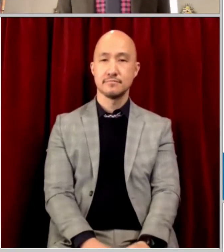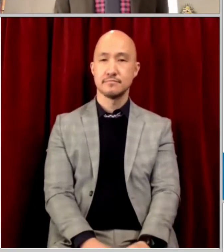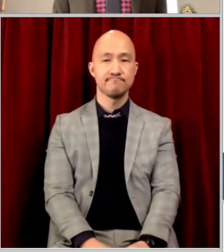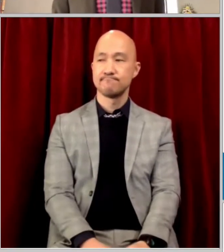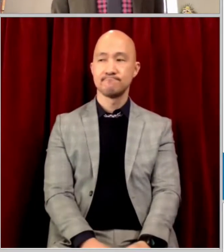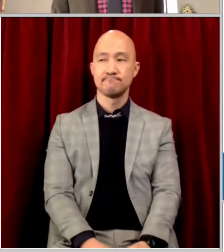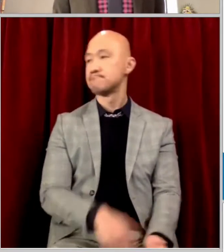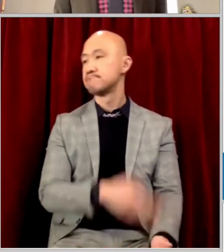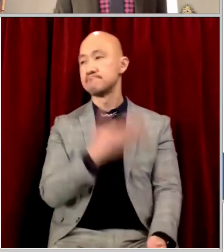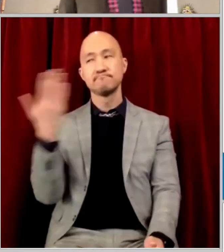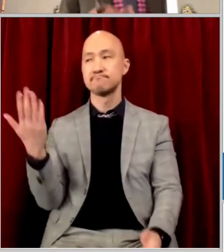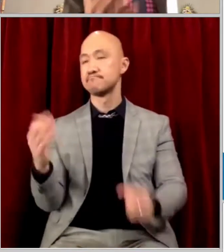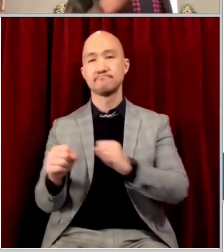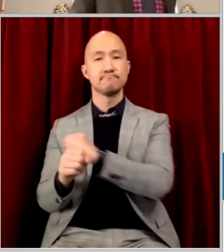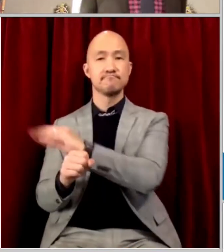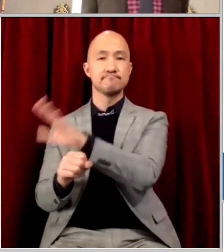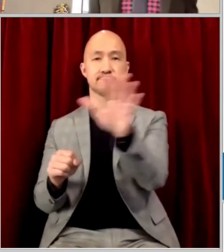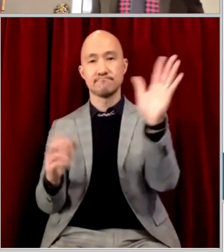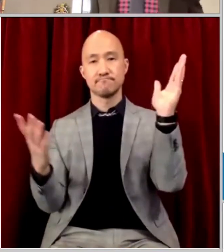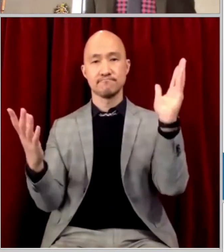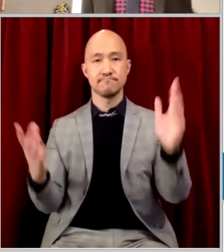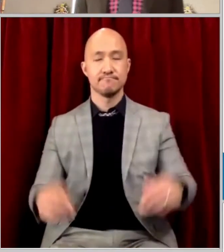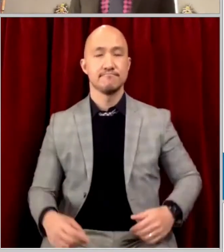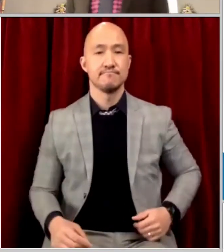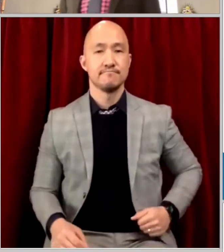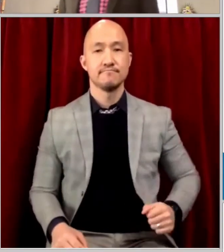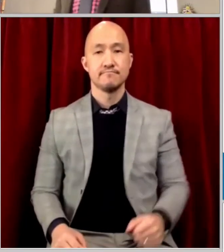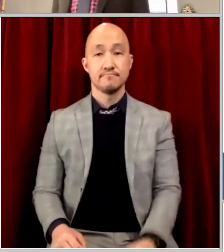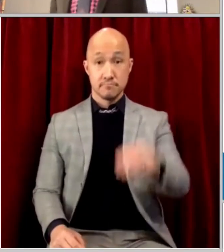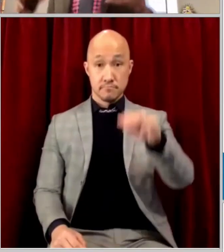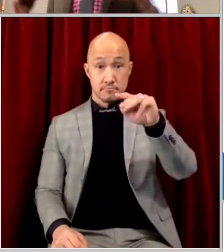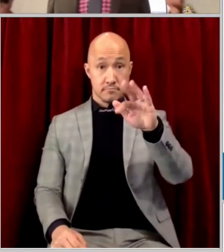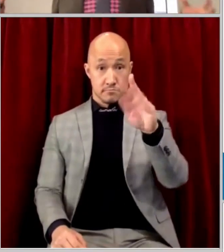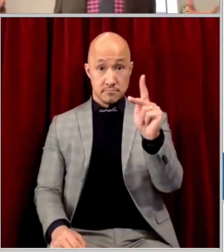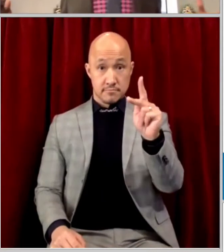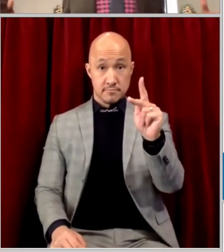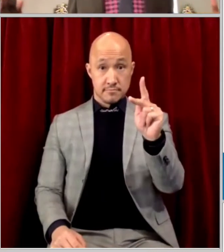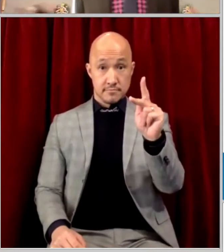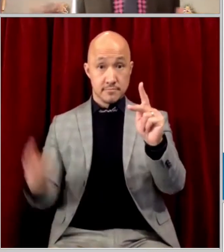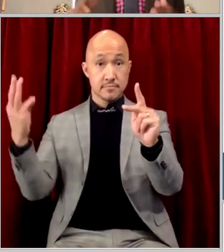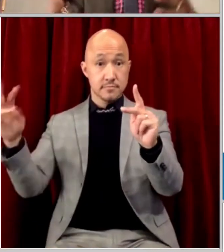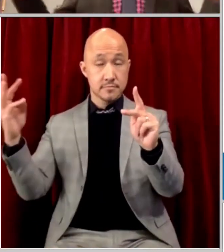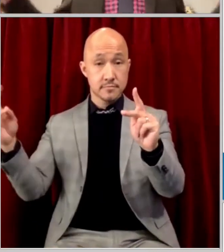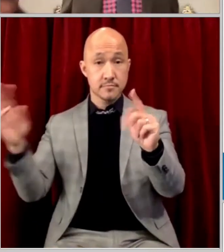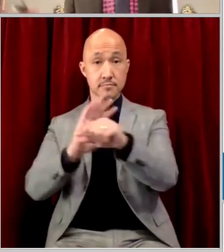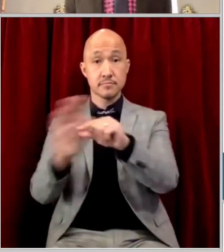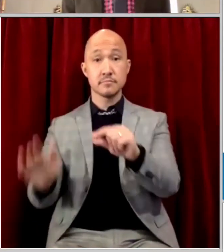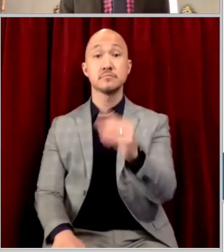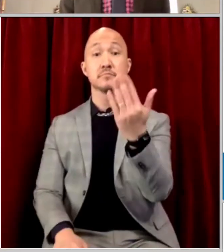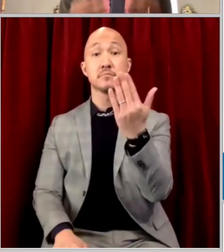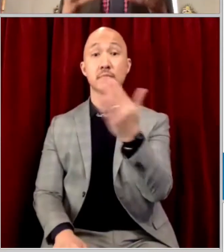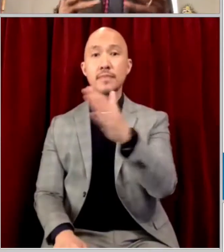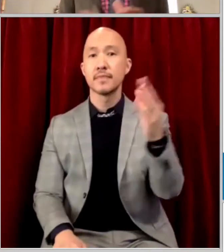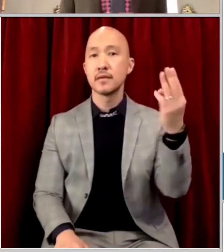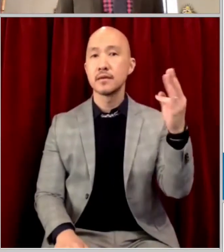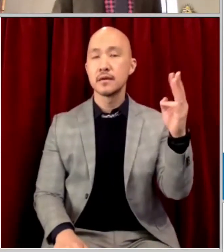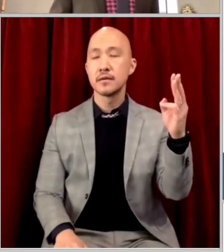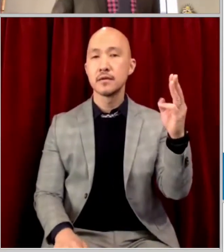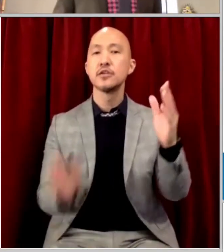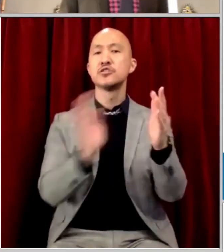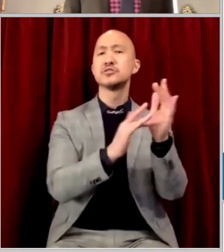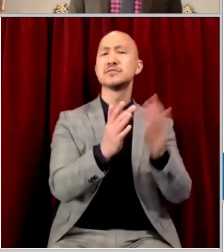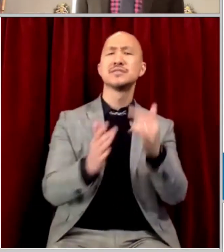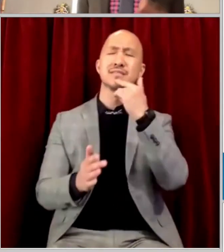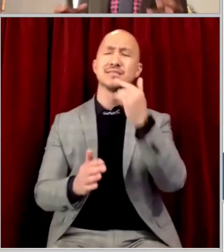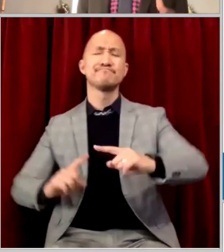and others. Also here in Mark chapter 16, 15, speaking about that preservation, that salvation, he says, go